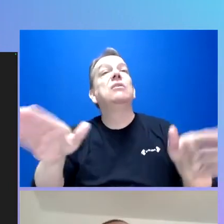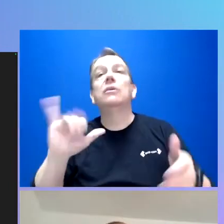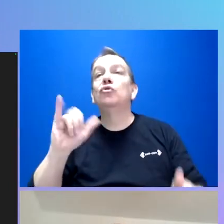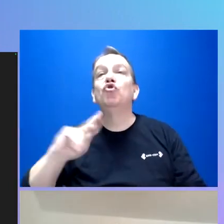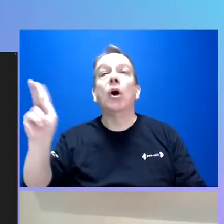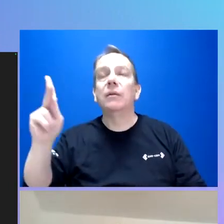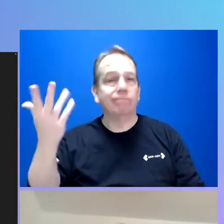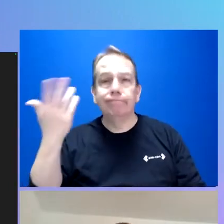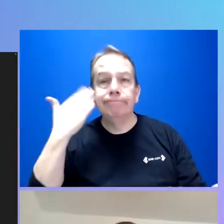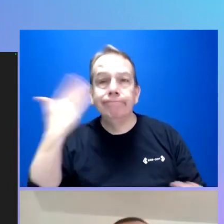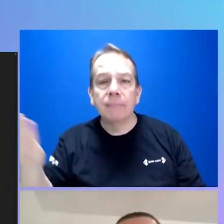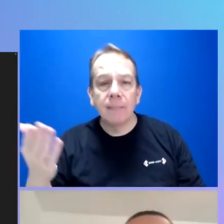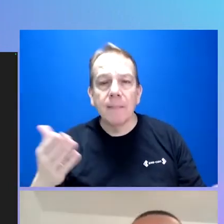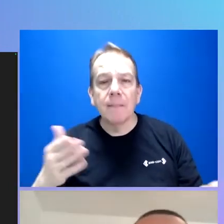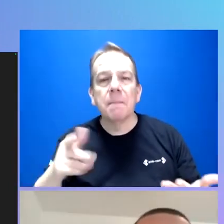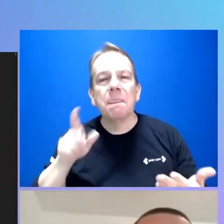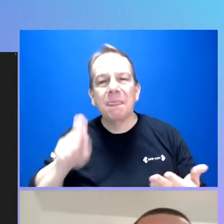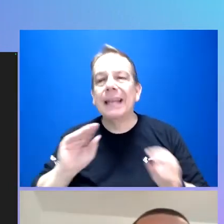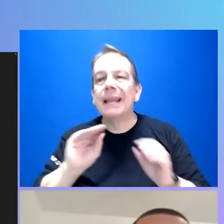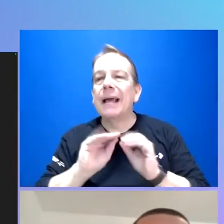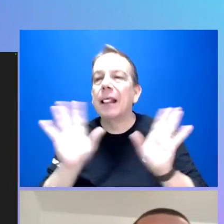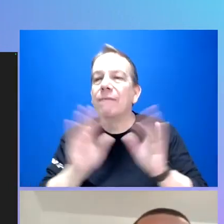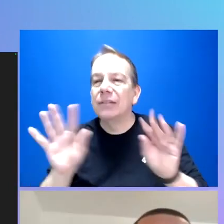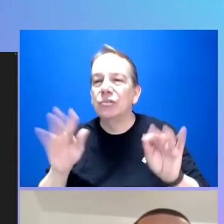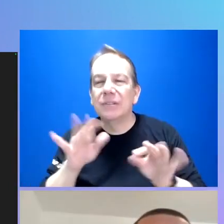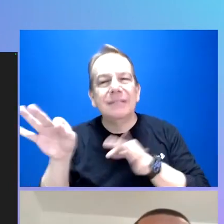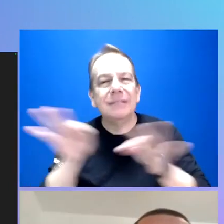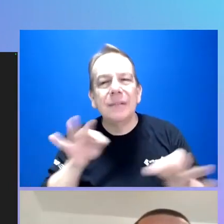out. They need clarification.